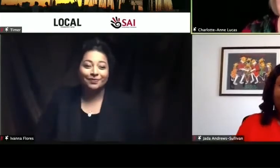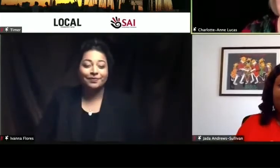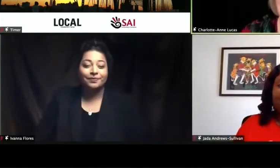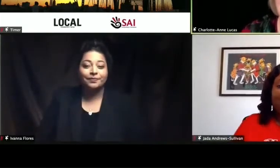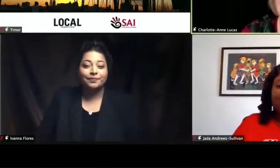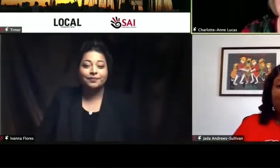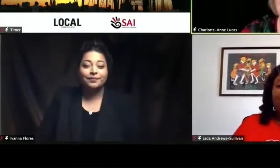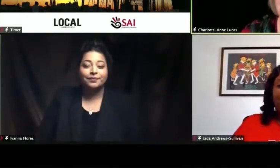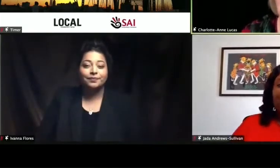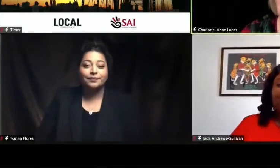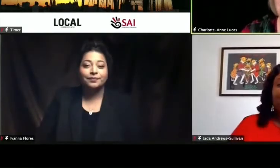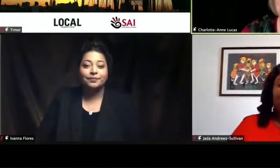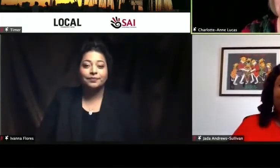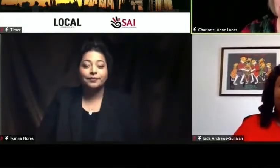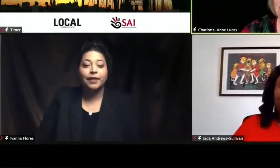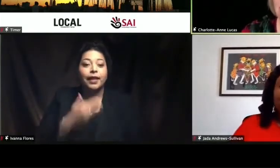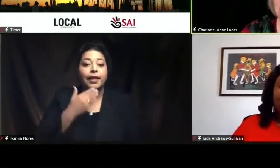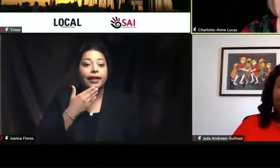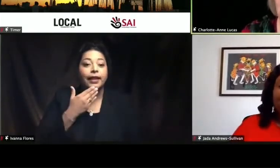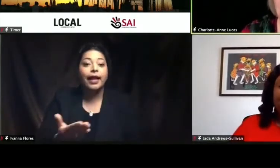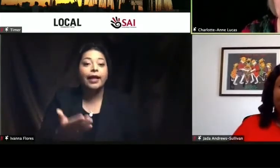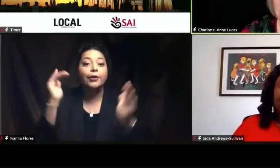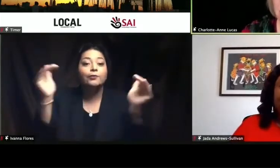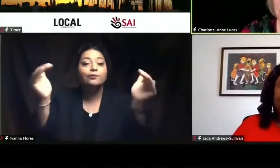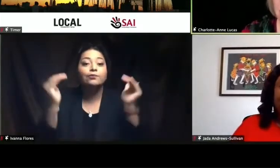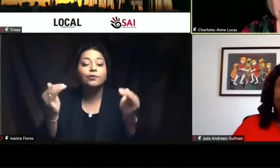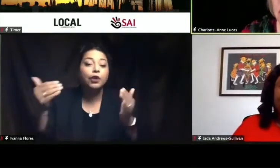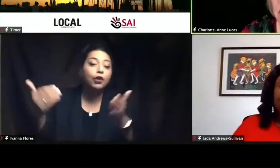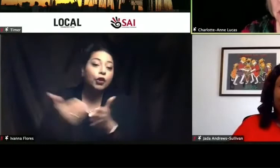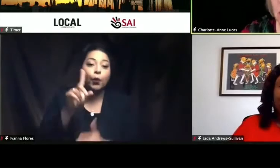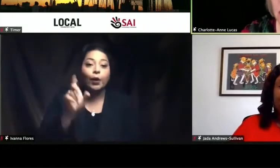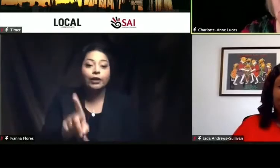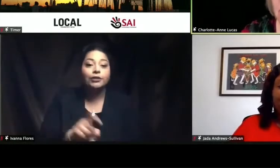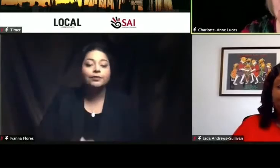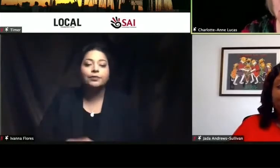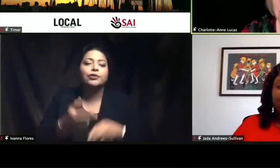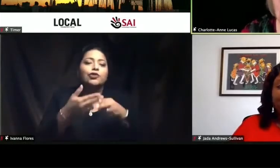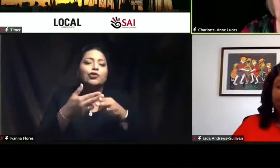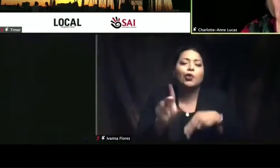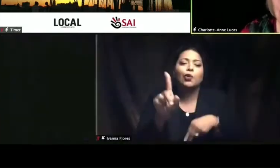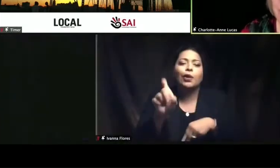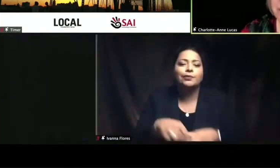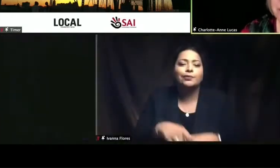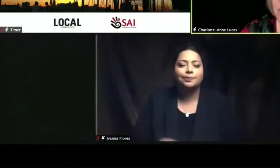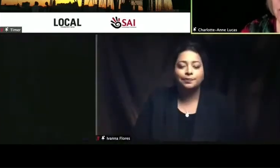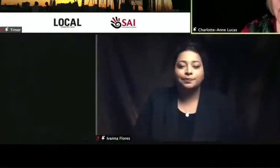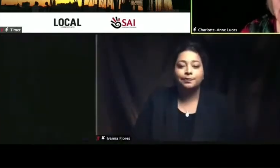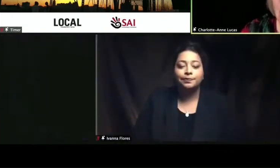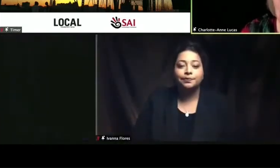Thank you. And now on to the next question, which is going to be a short question.